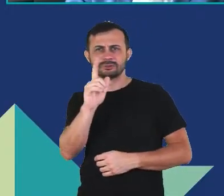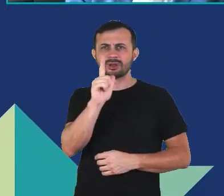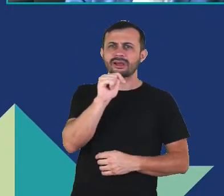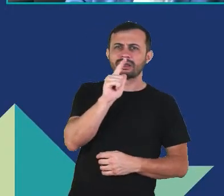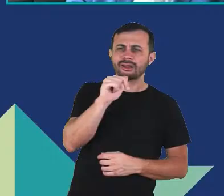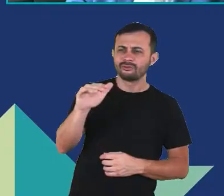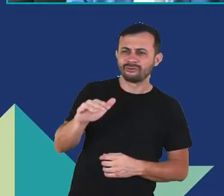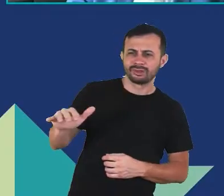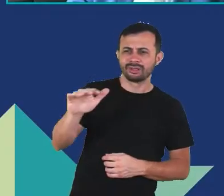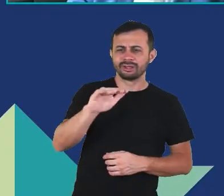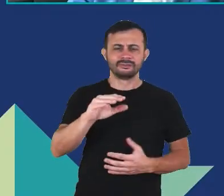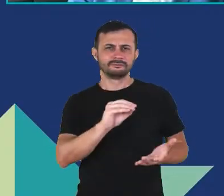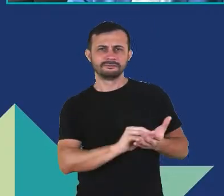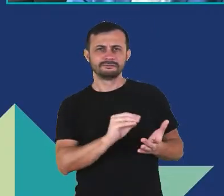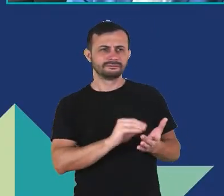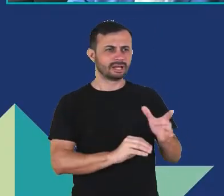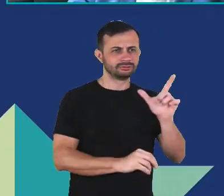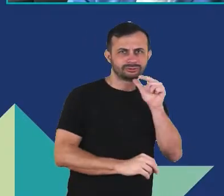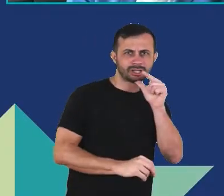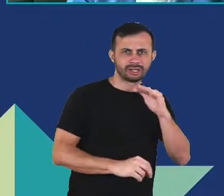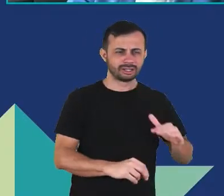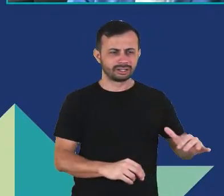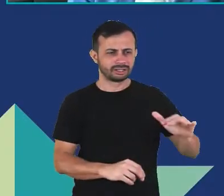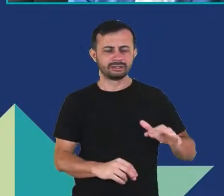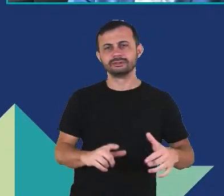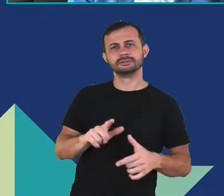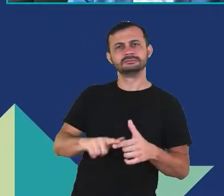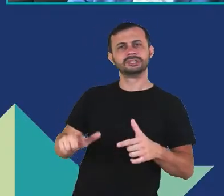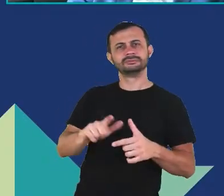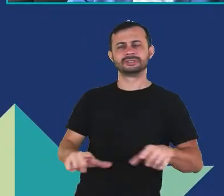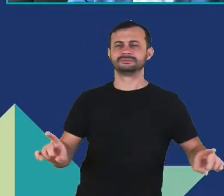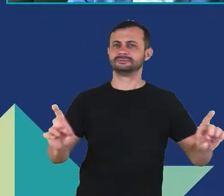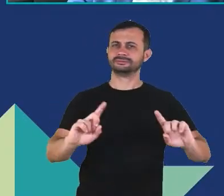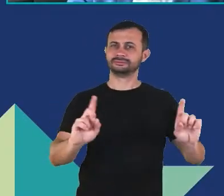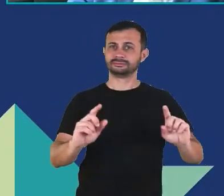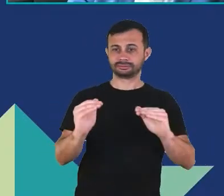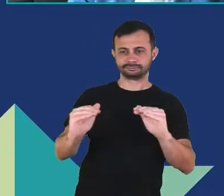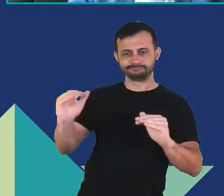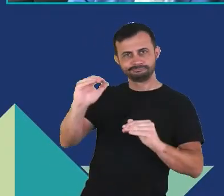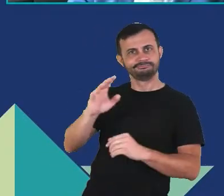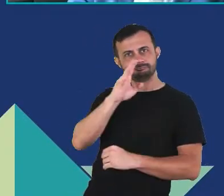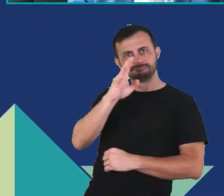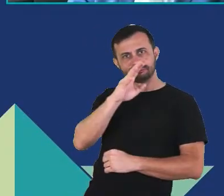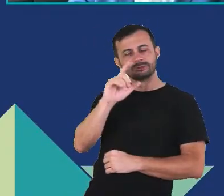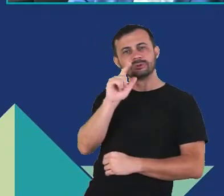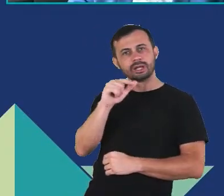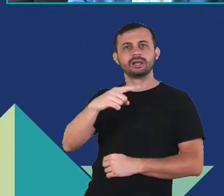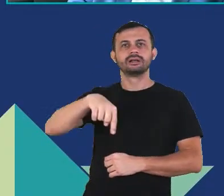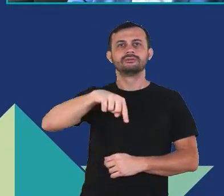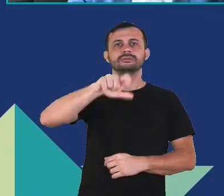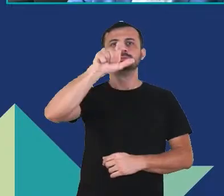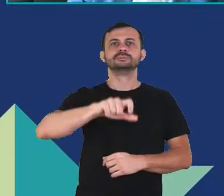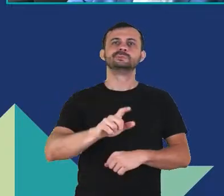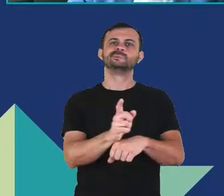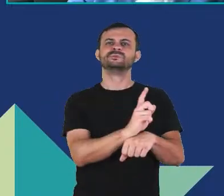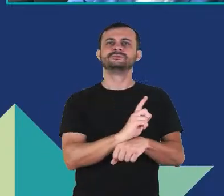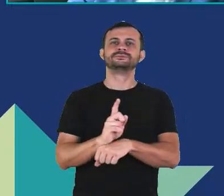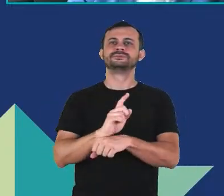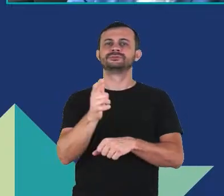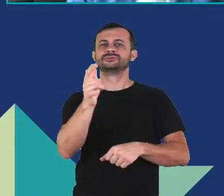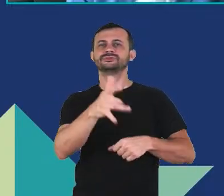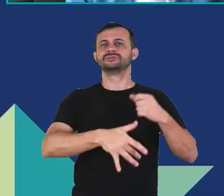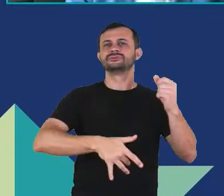So if you have too much water, tailings managers don't like it, and mining managers don't necessarily like